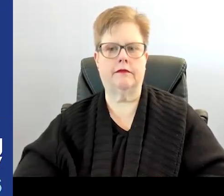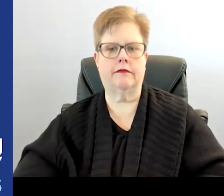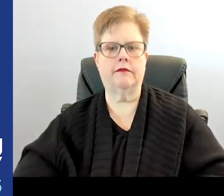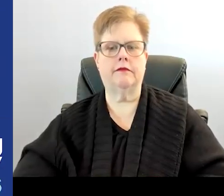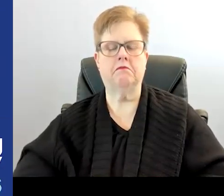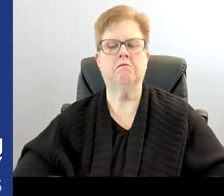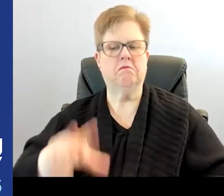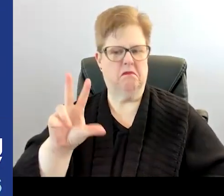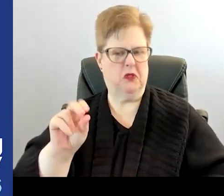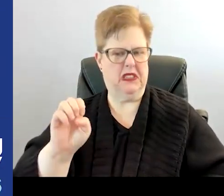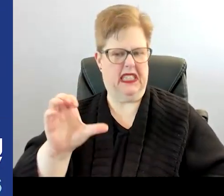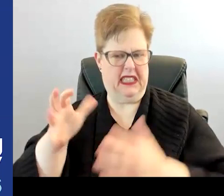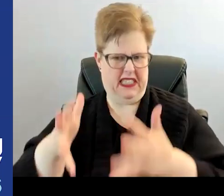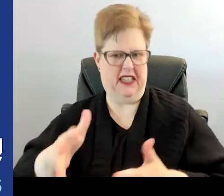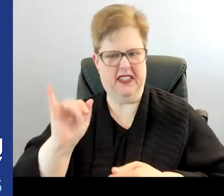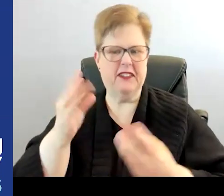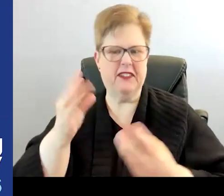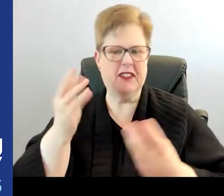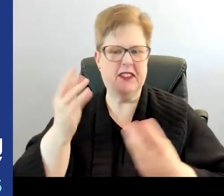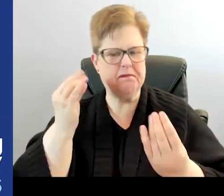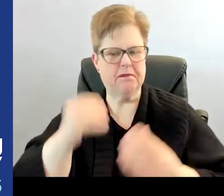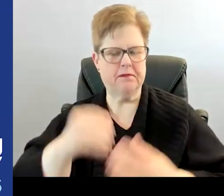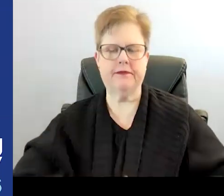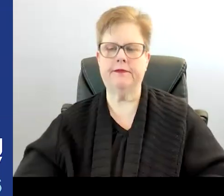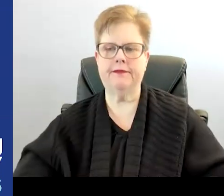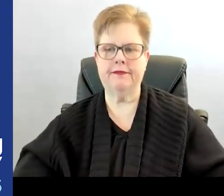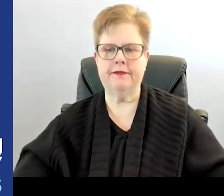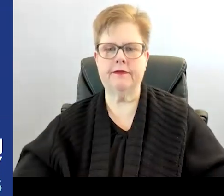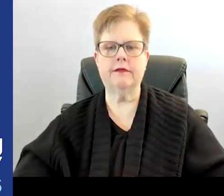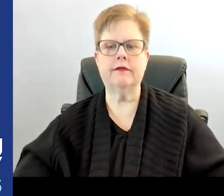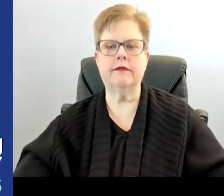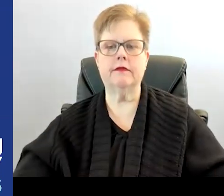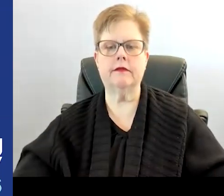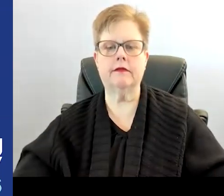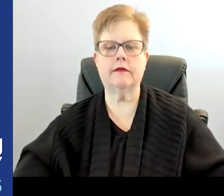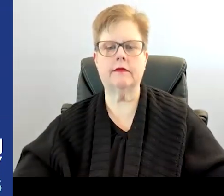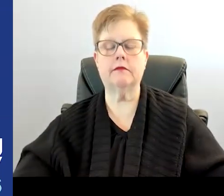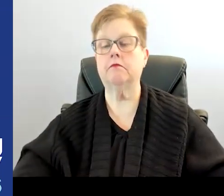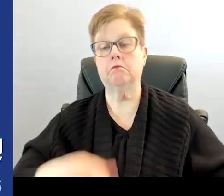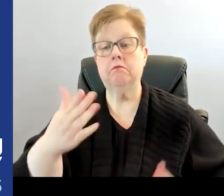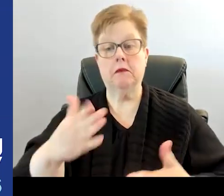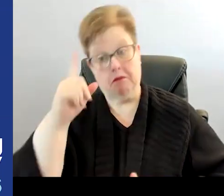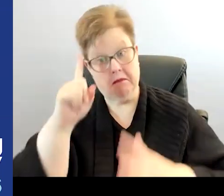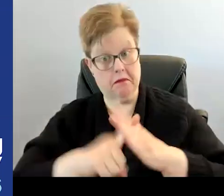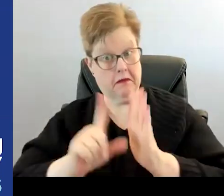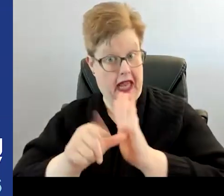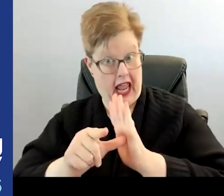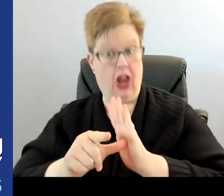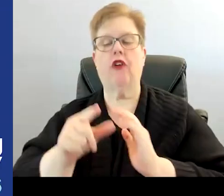About 30 more seconds in case you're thinking. And if you find that you think of something later, I'll show you where